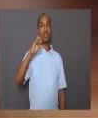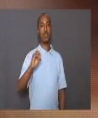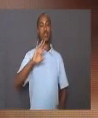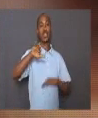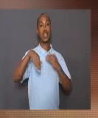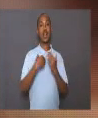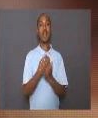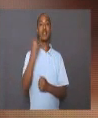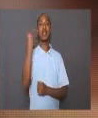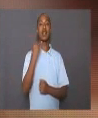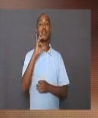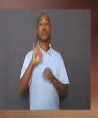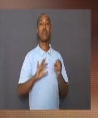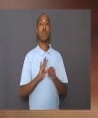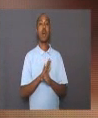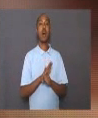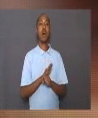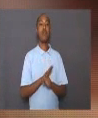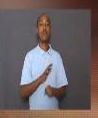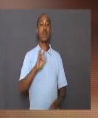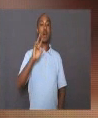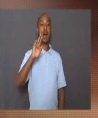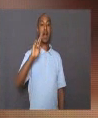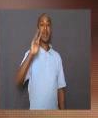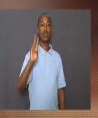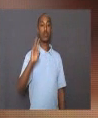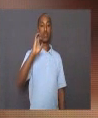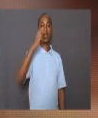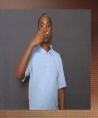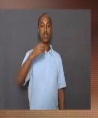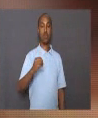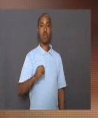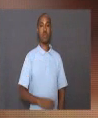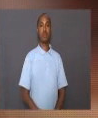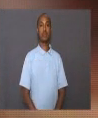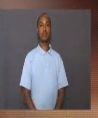general structural formula of ketones is